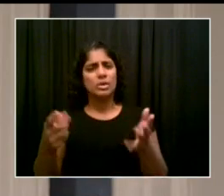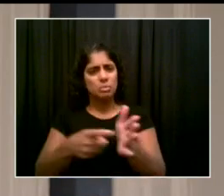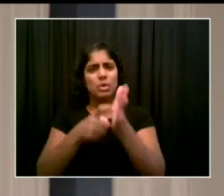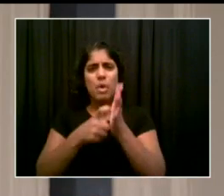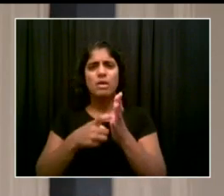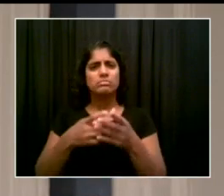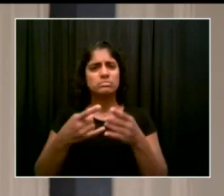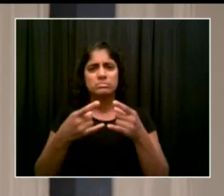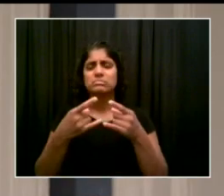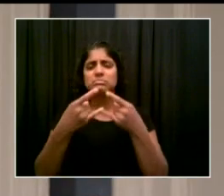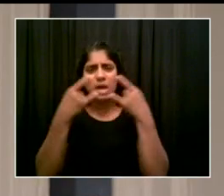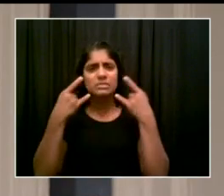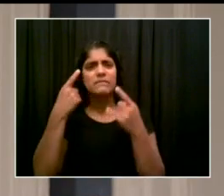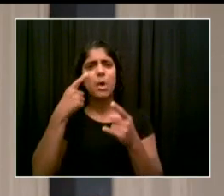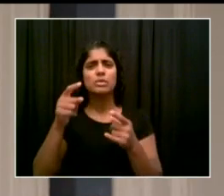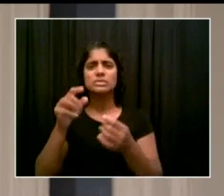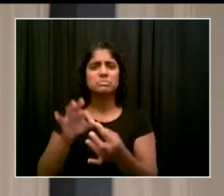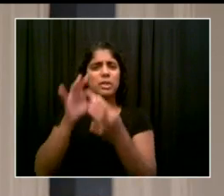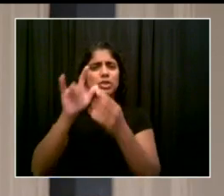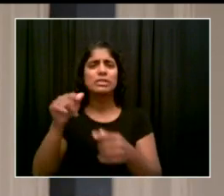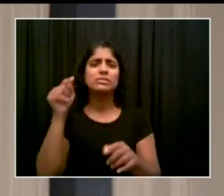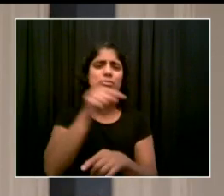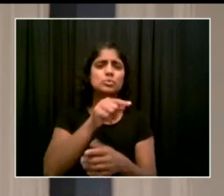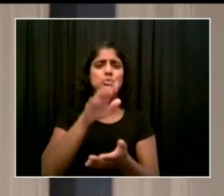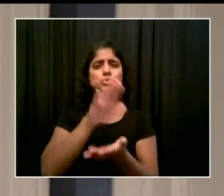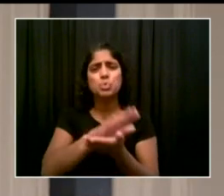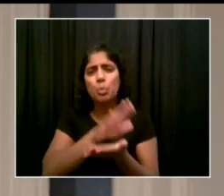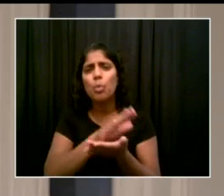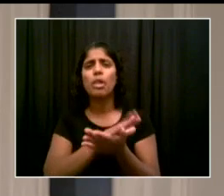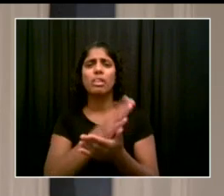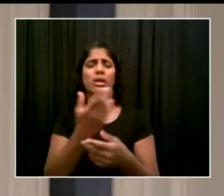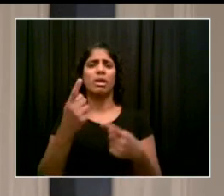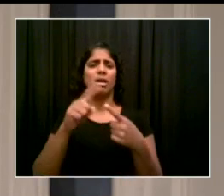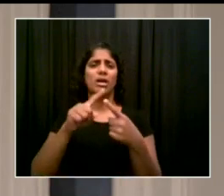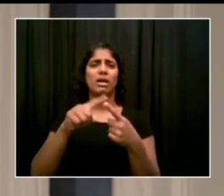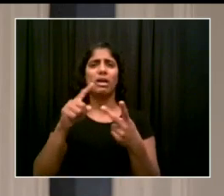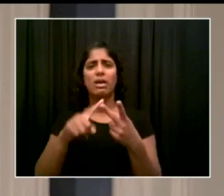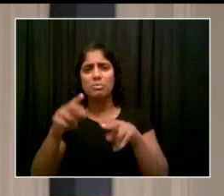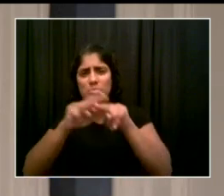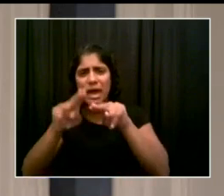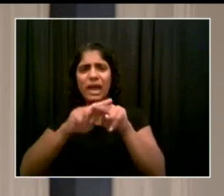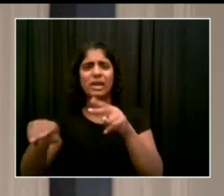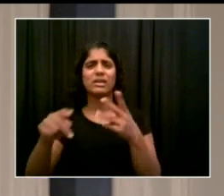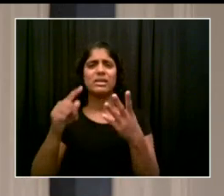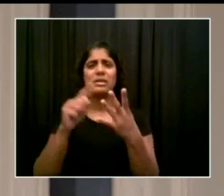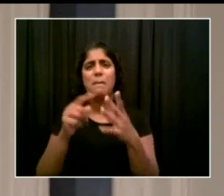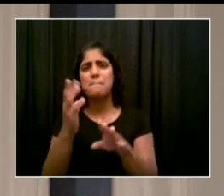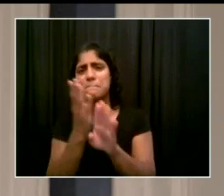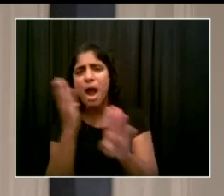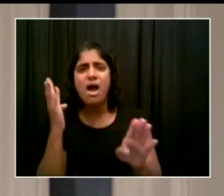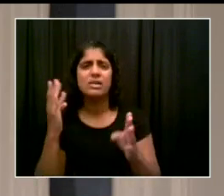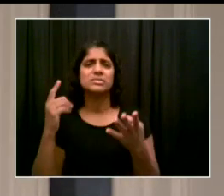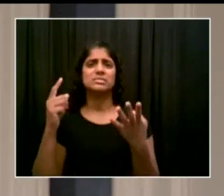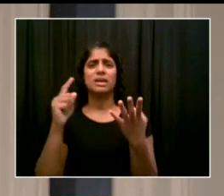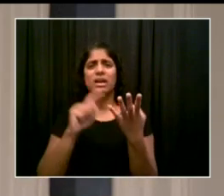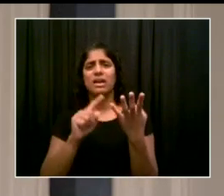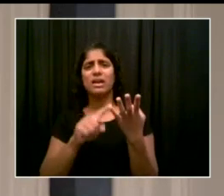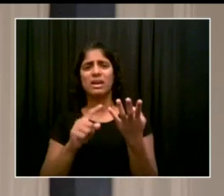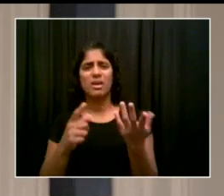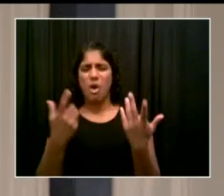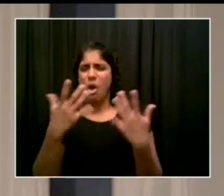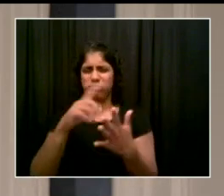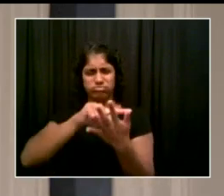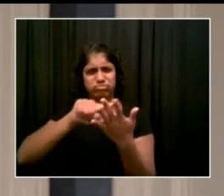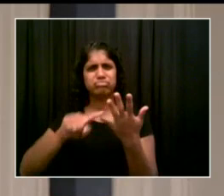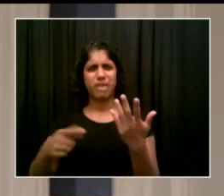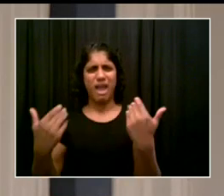people who are vaccinated may in fact choose to wear masks, and that's great. There's no problem with that. But to believe